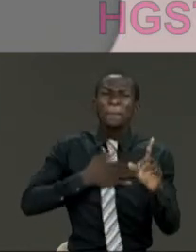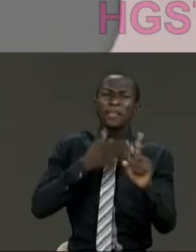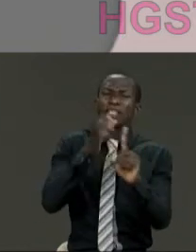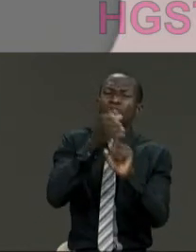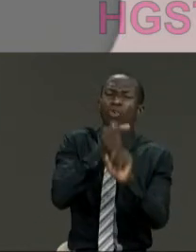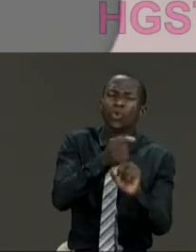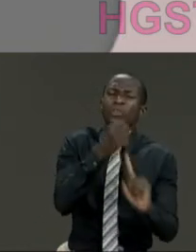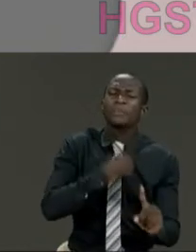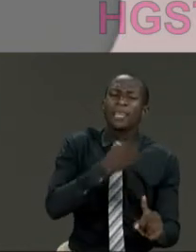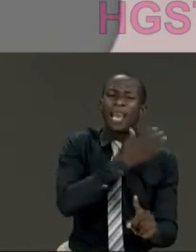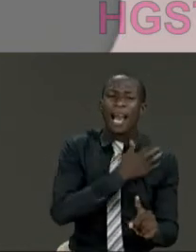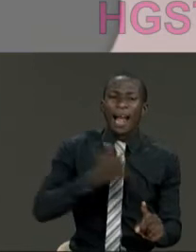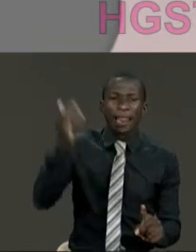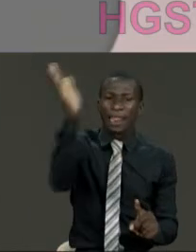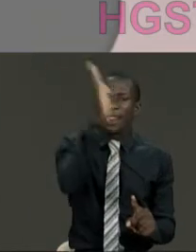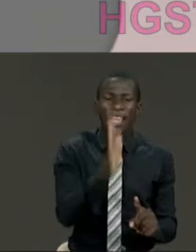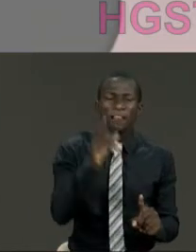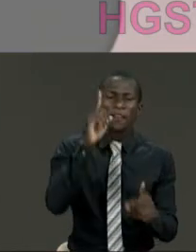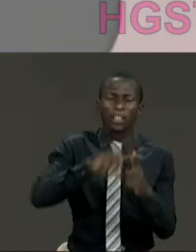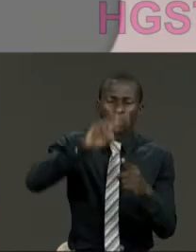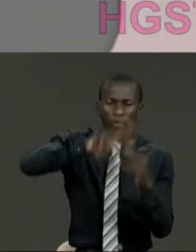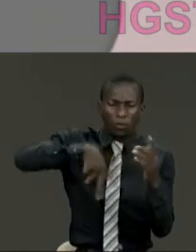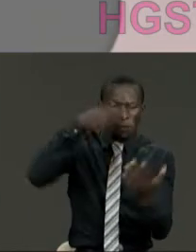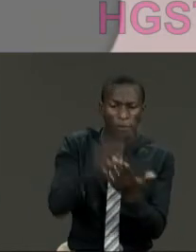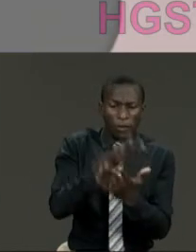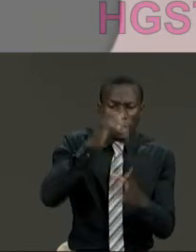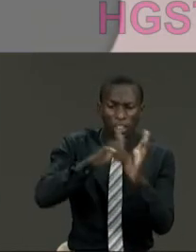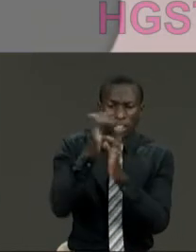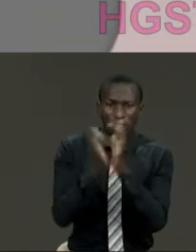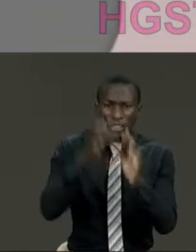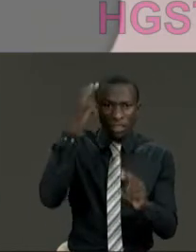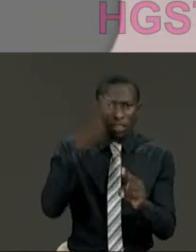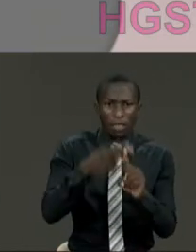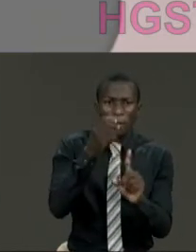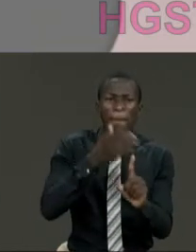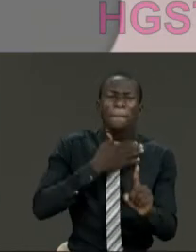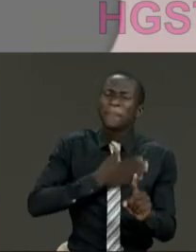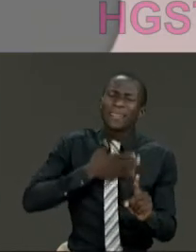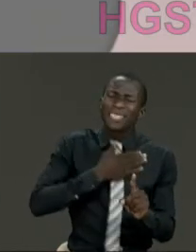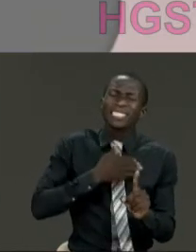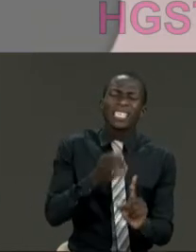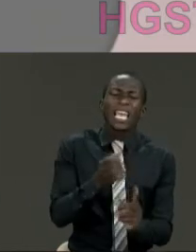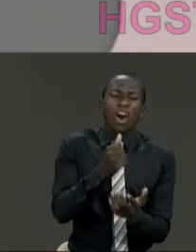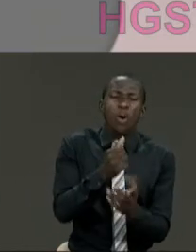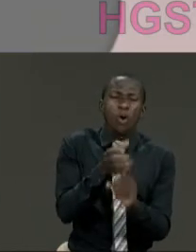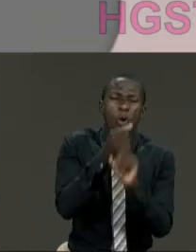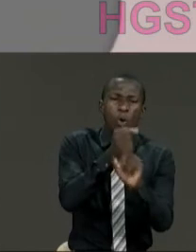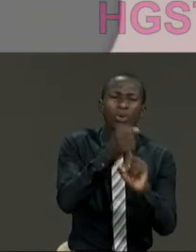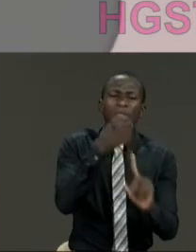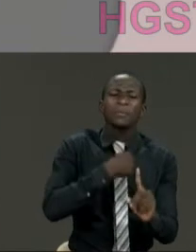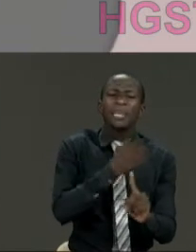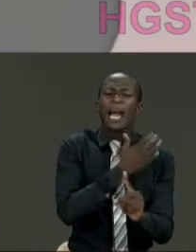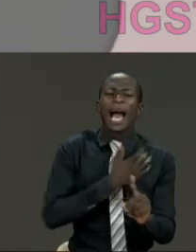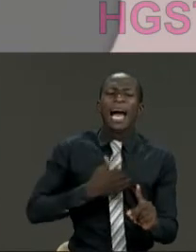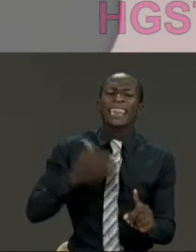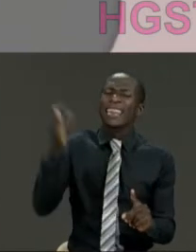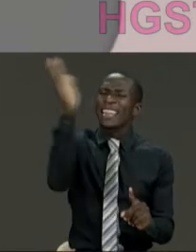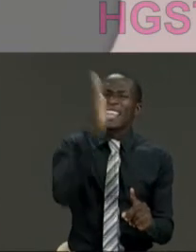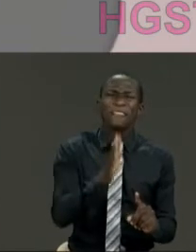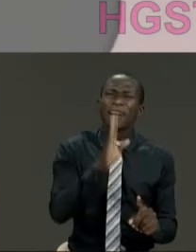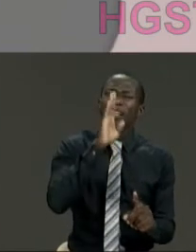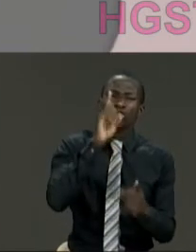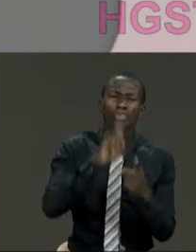to fall in the name of Jesus. Father, please hold me and never to fall in the name of Jesus. Father, please